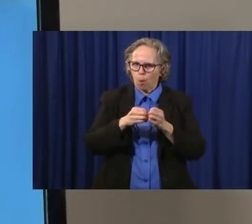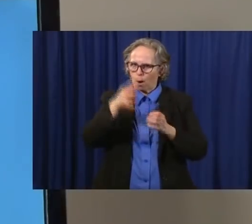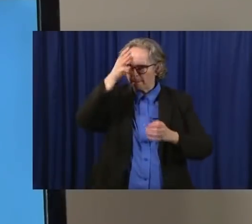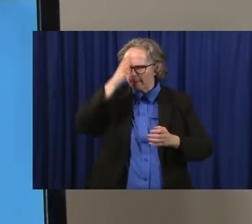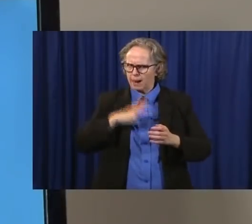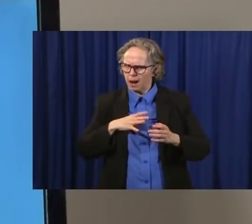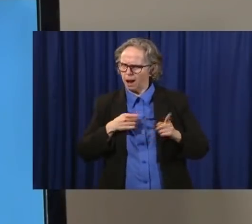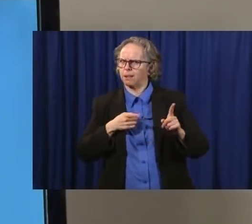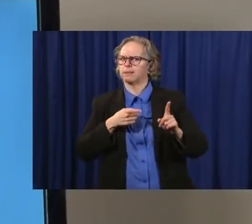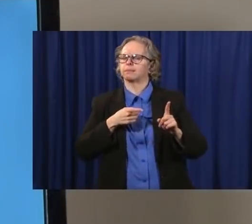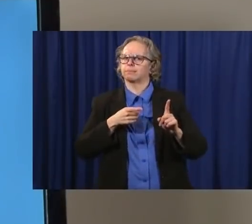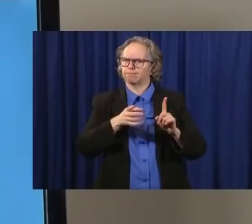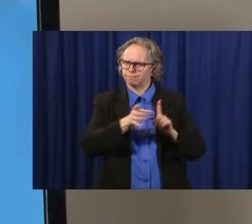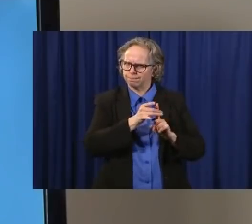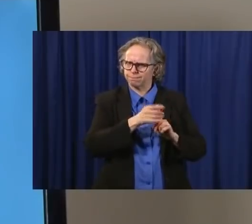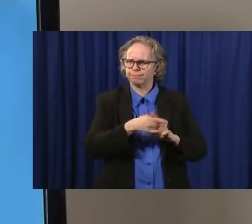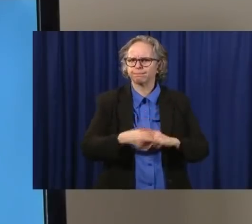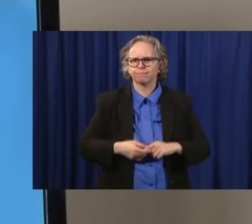Next slide.